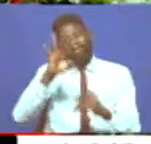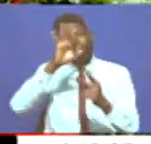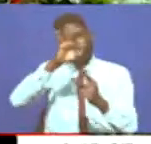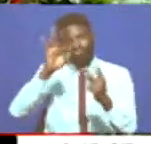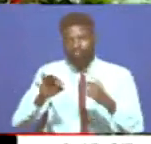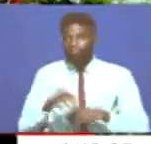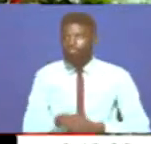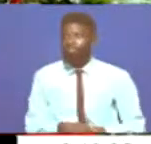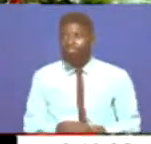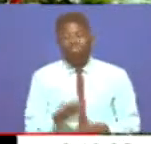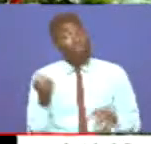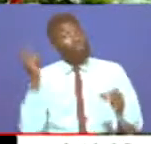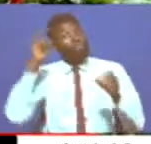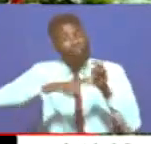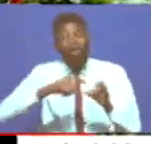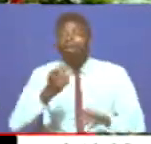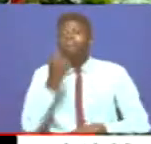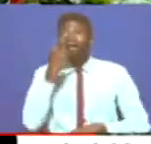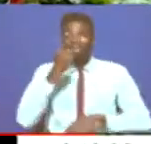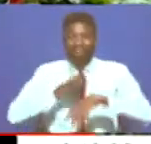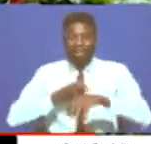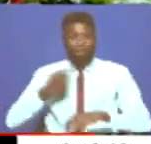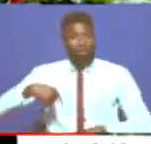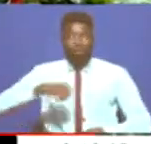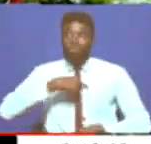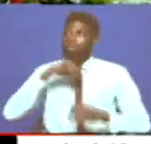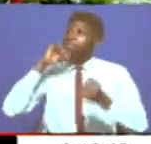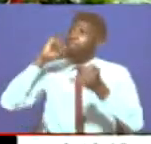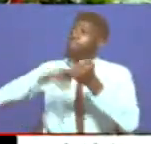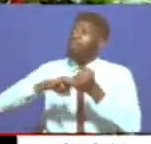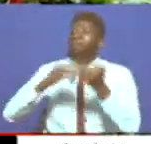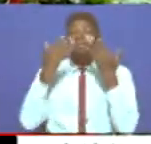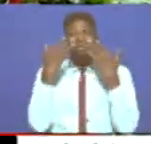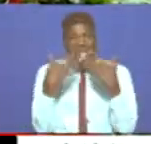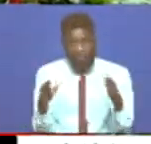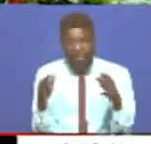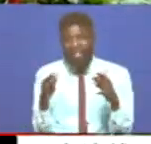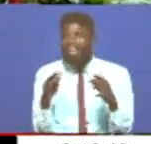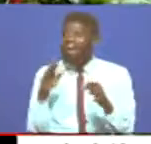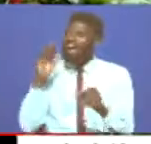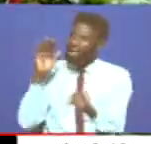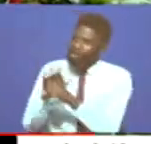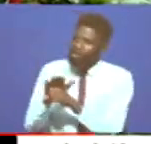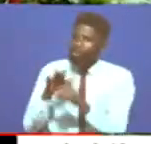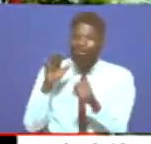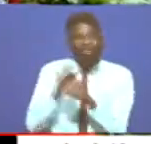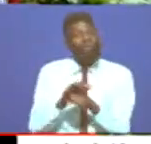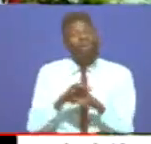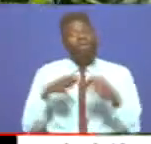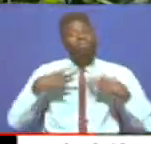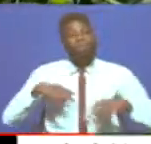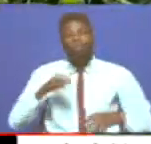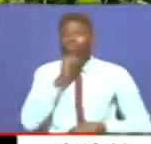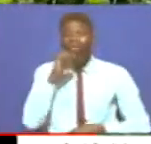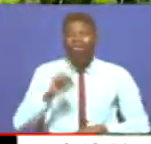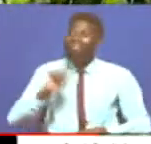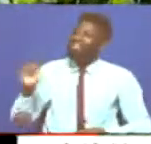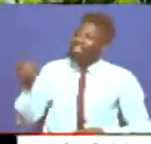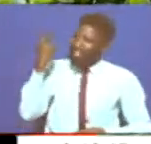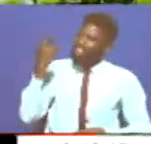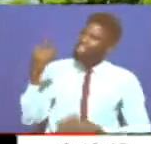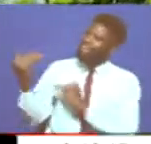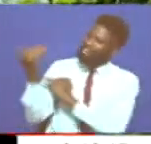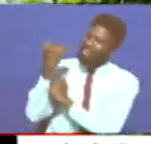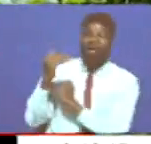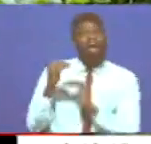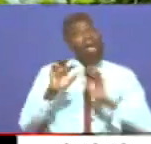married, and a lot of wazees in Kenya told me, how can you leave